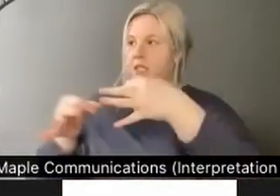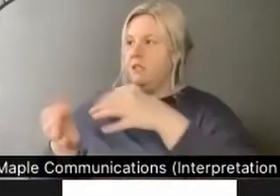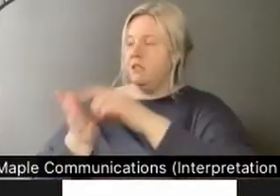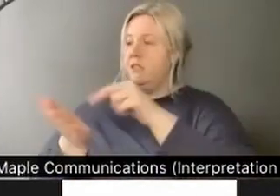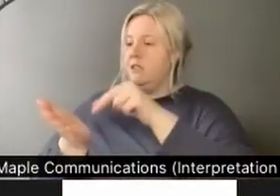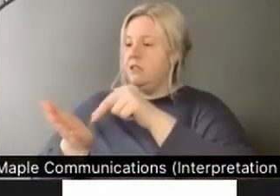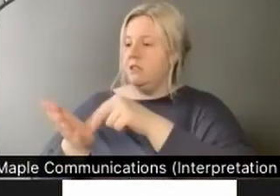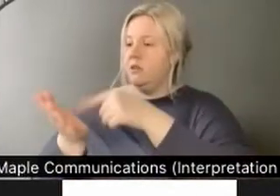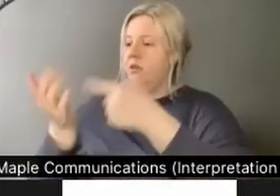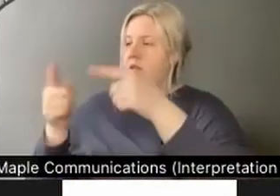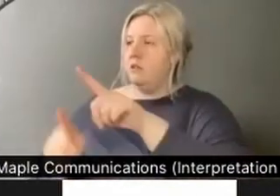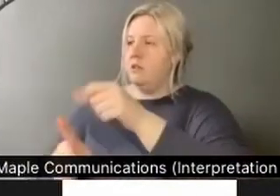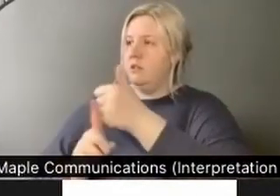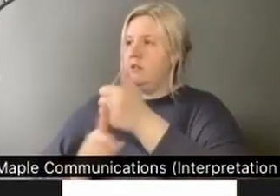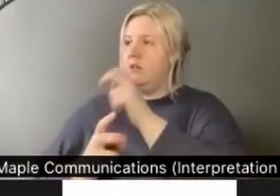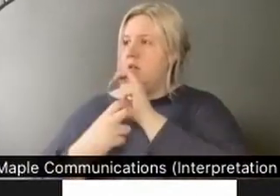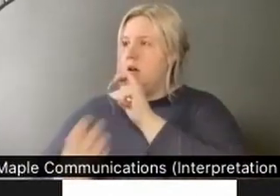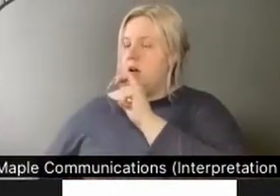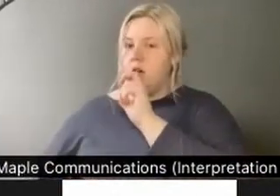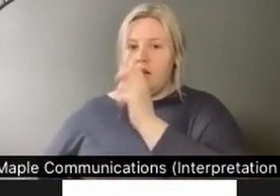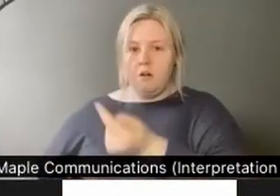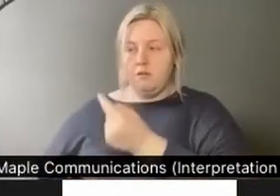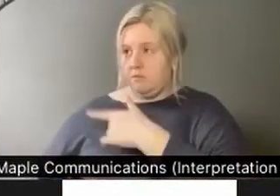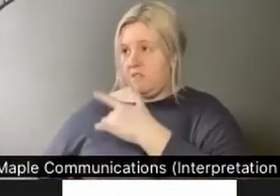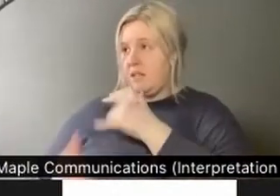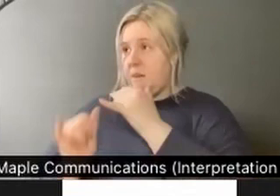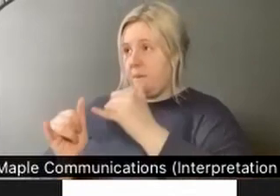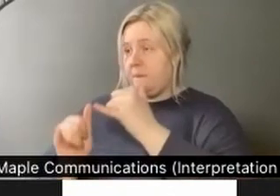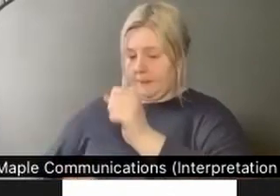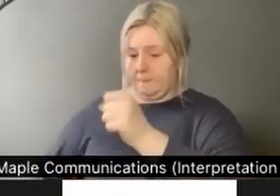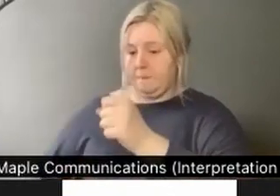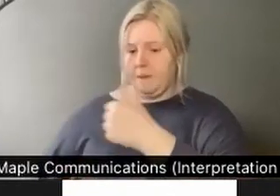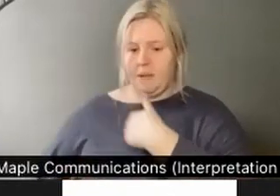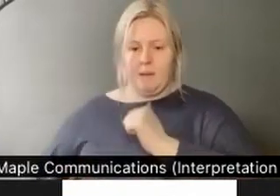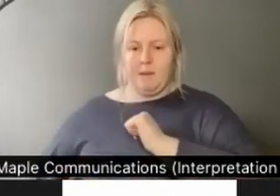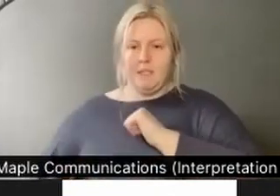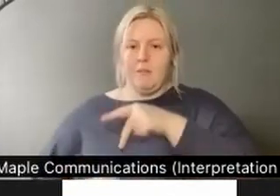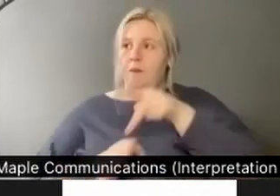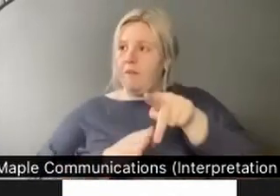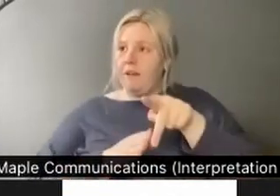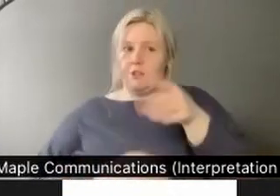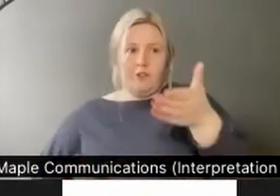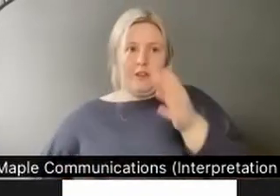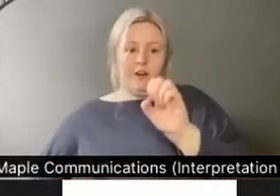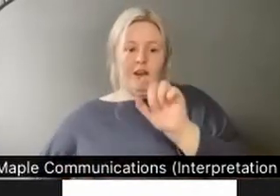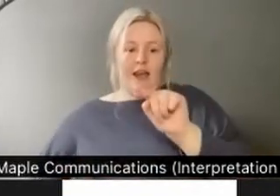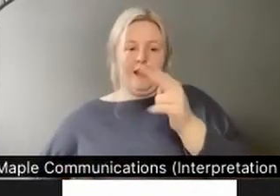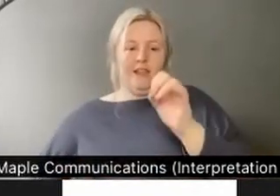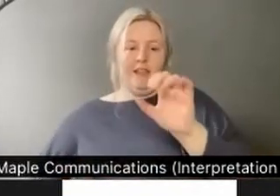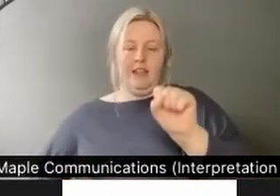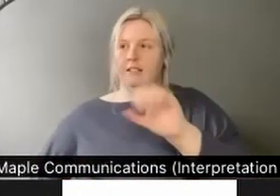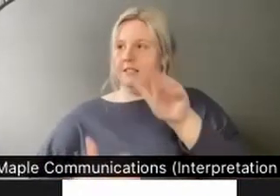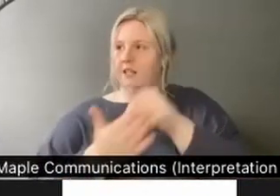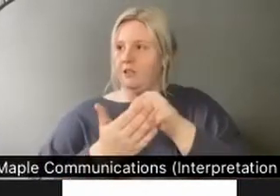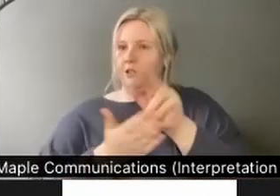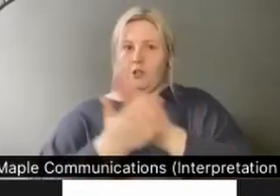as exasperated as I felt, "You know, I'm a professor at the Ethics Center at the University of